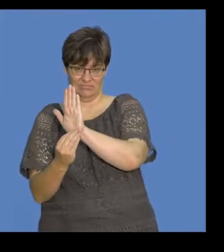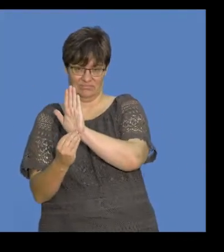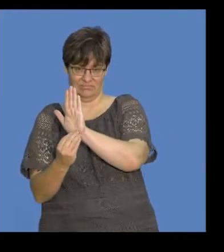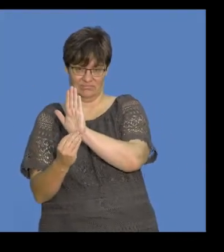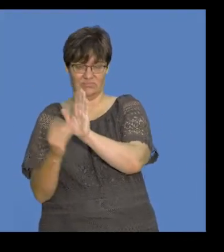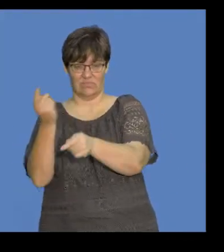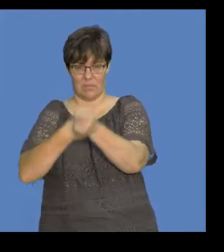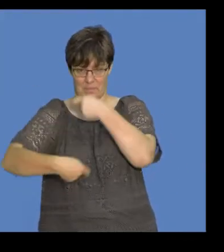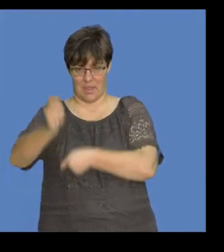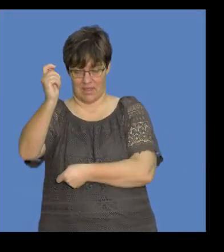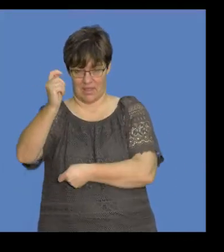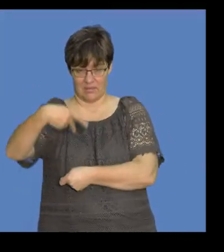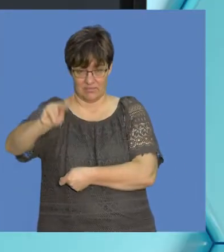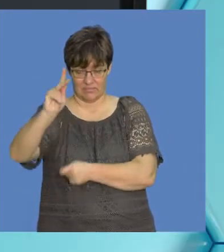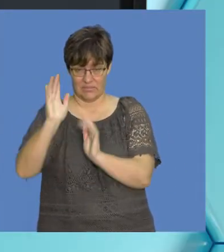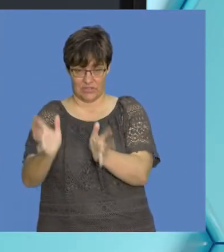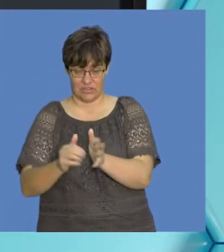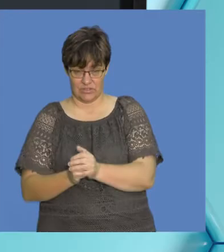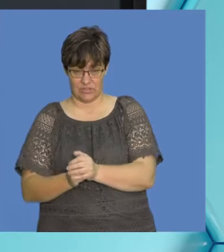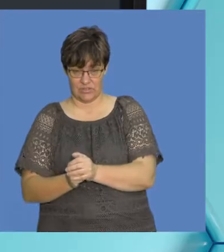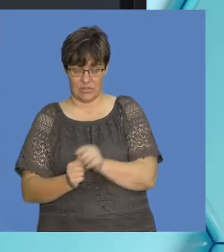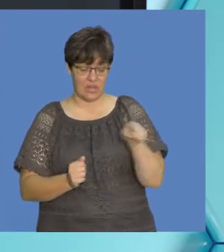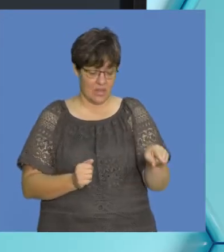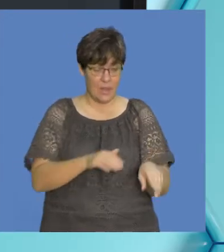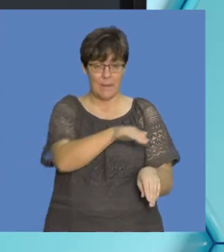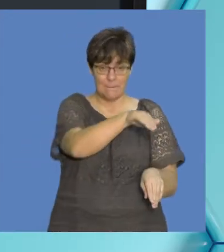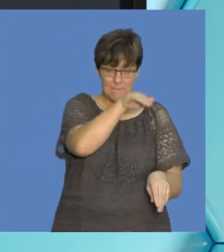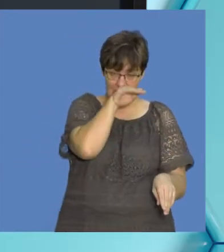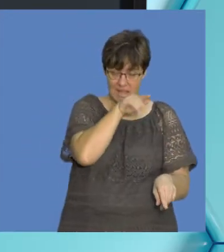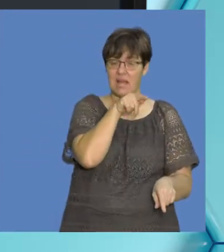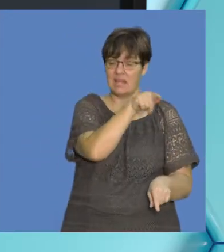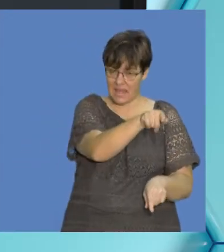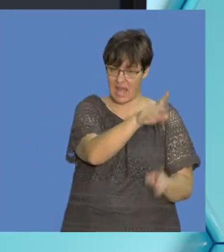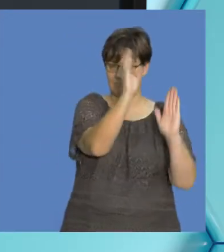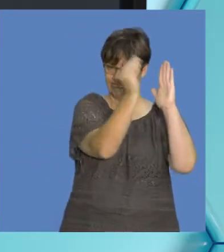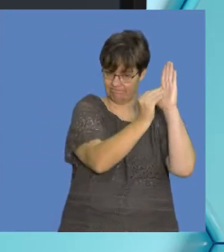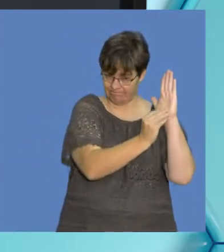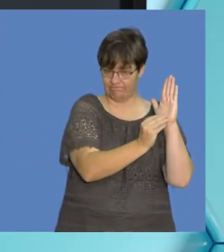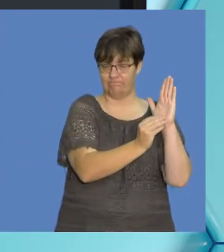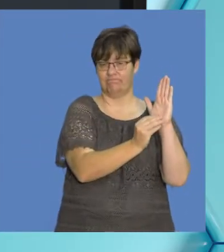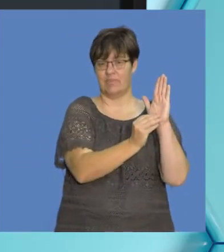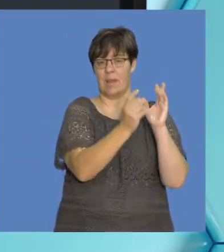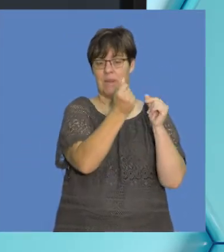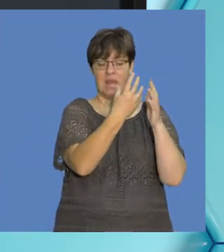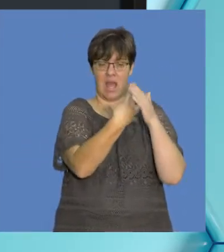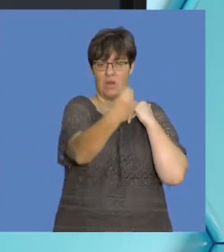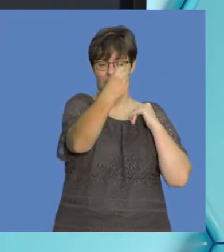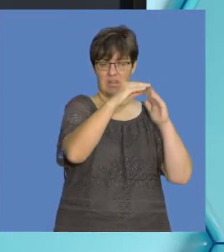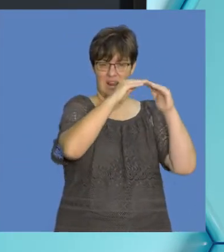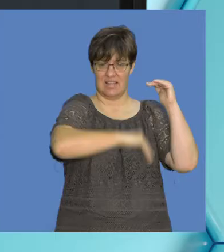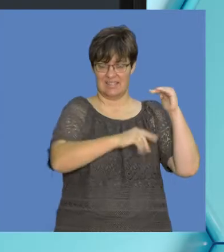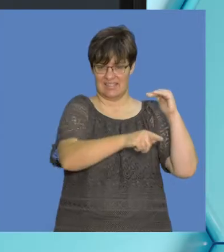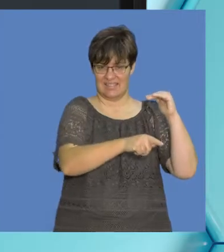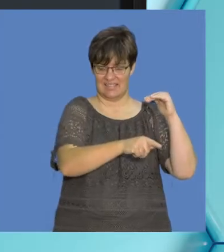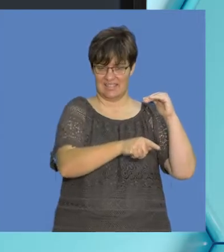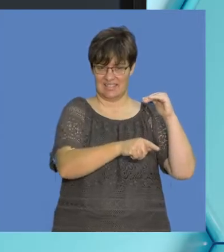the transaction. In the books of the bank, they are recording the transaction, but every